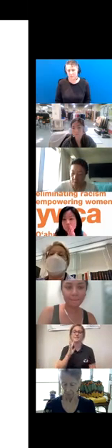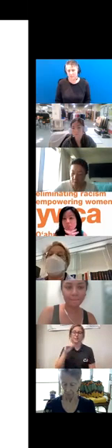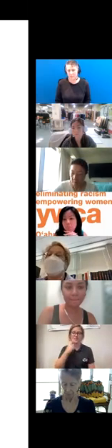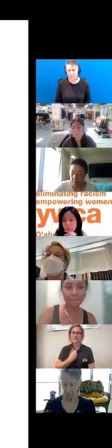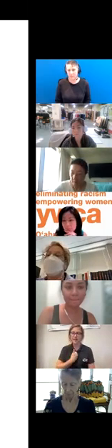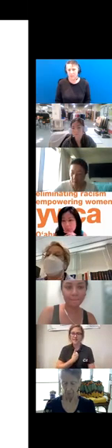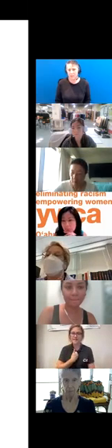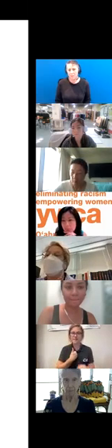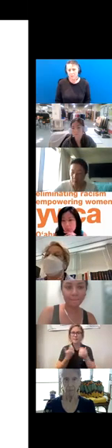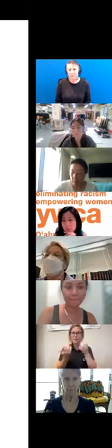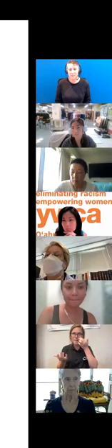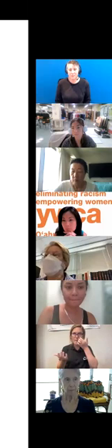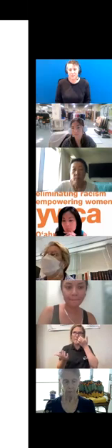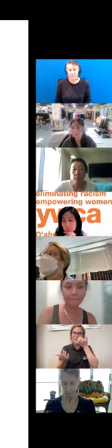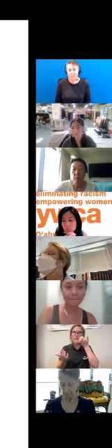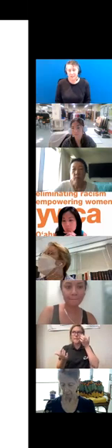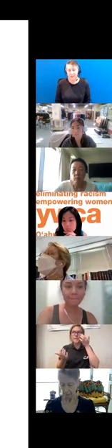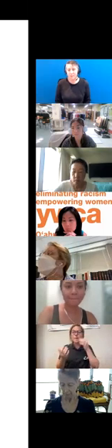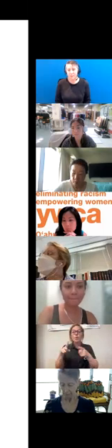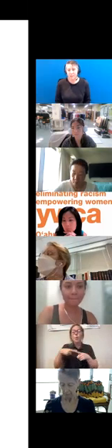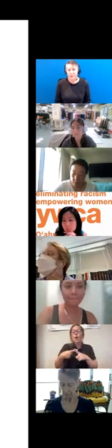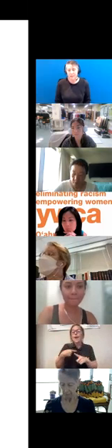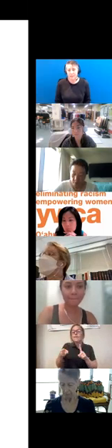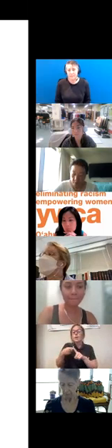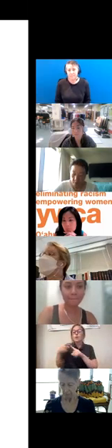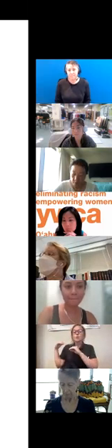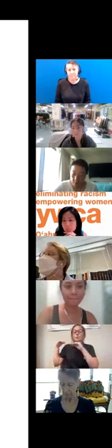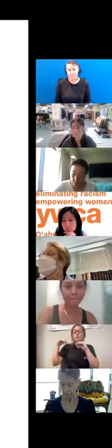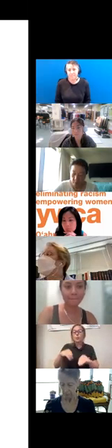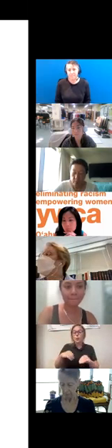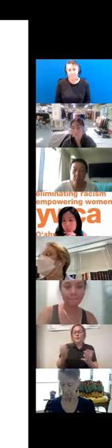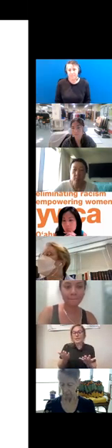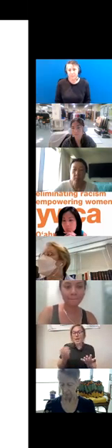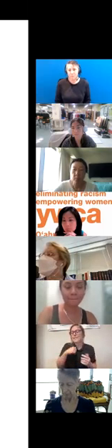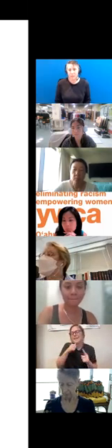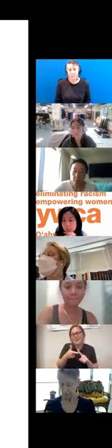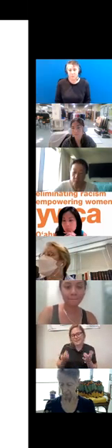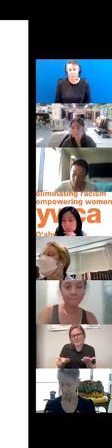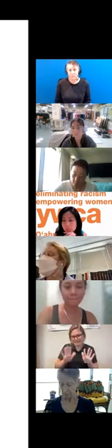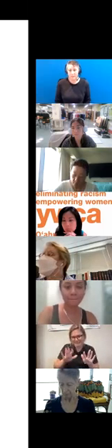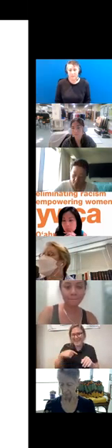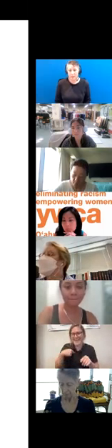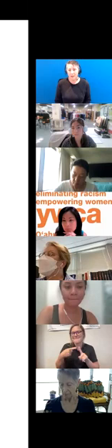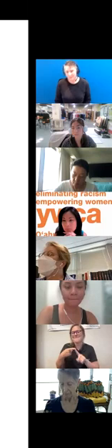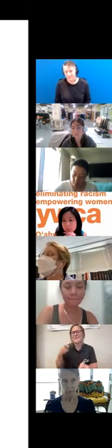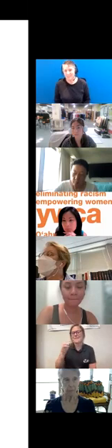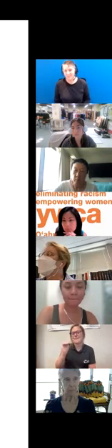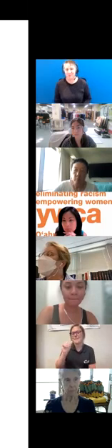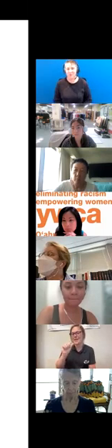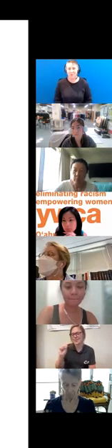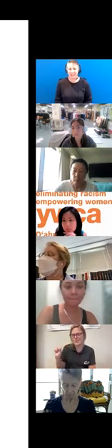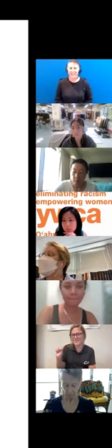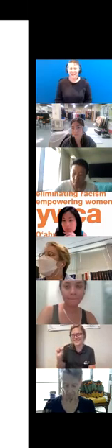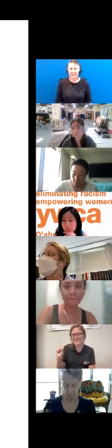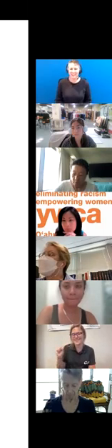for all deaf people, but I will speak for myself. when I moved here, I'm obviously not